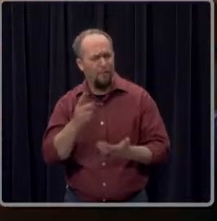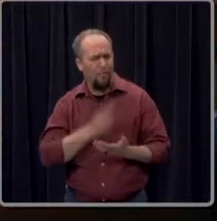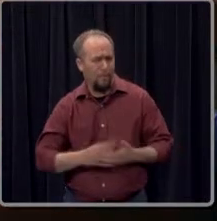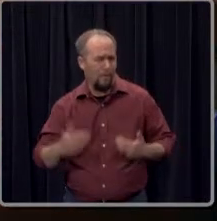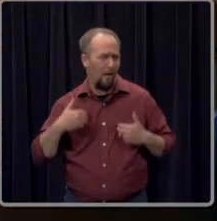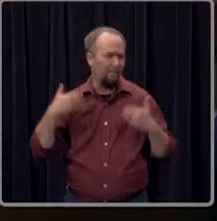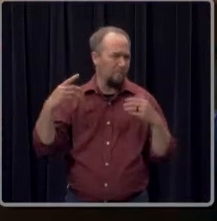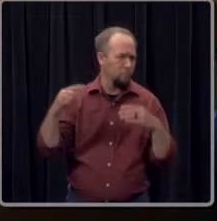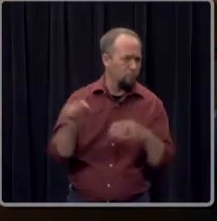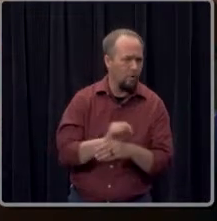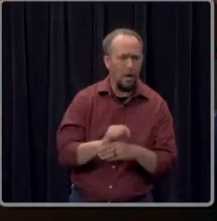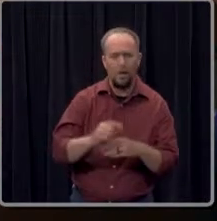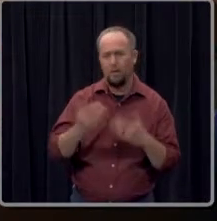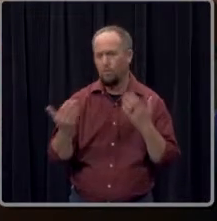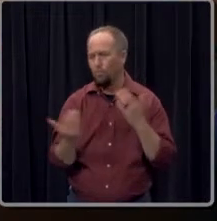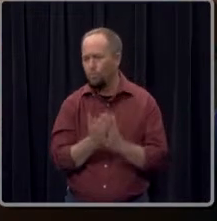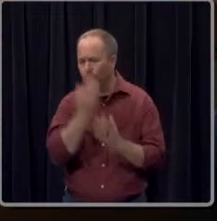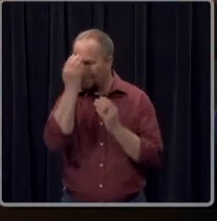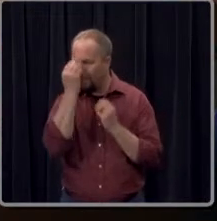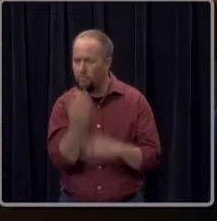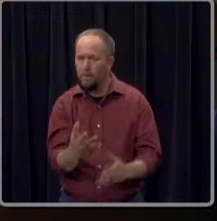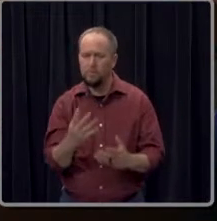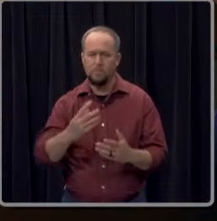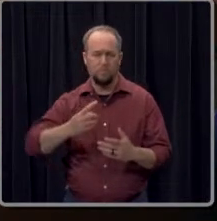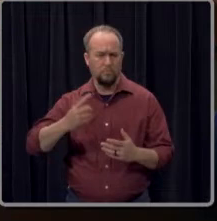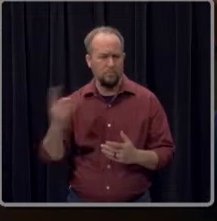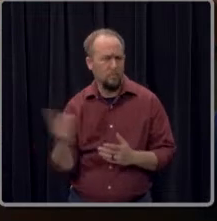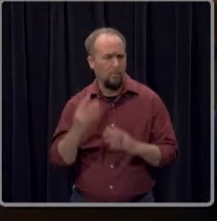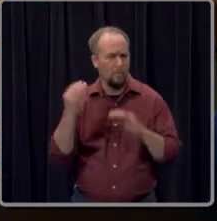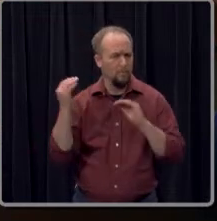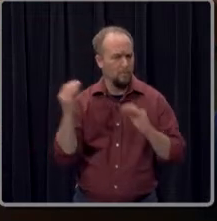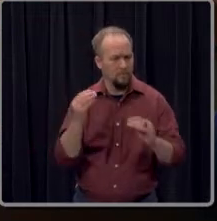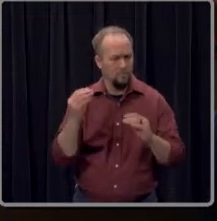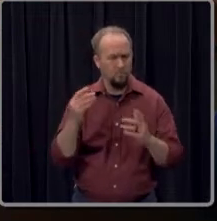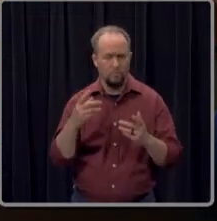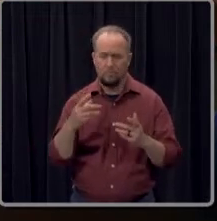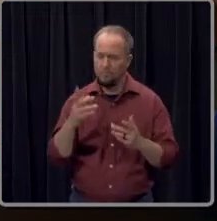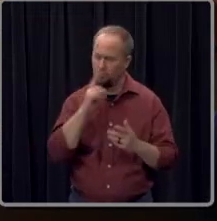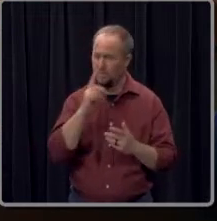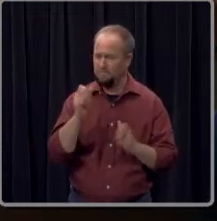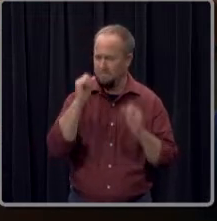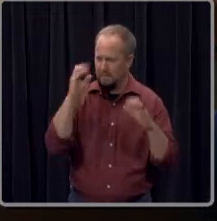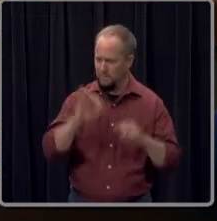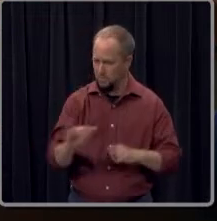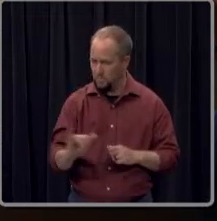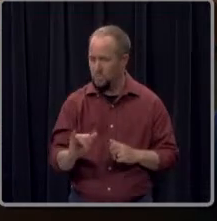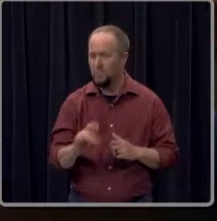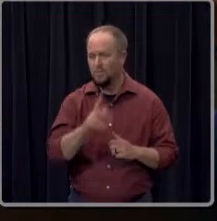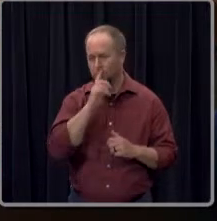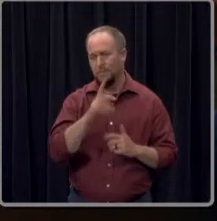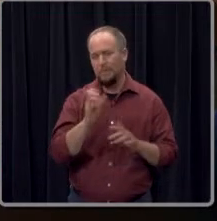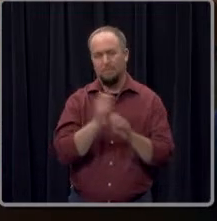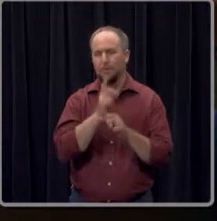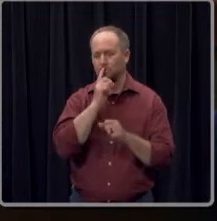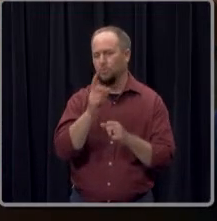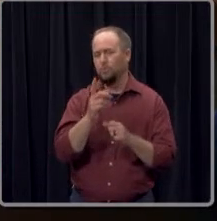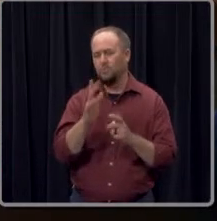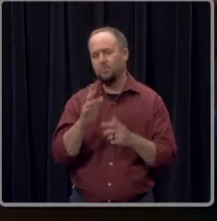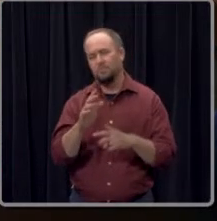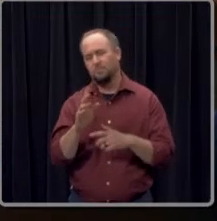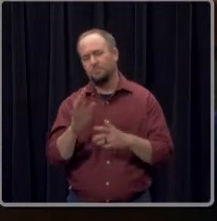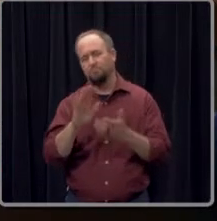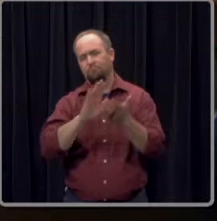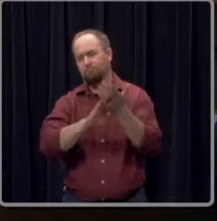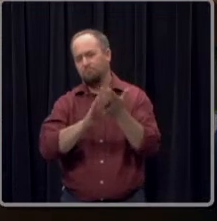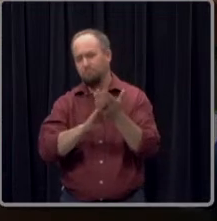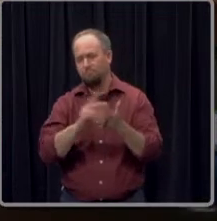information, there's always something to be learned. And that's pretty amazing as well. So I want to make sure I throw out and congratulate